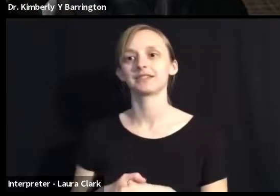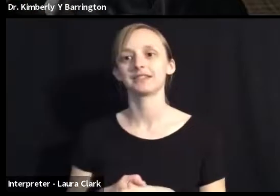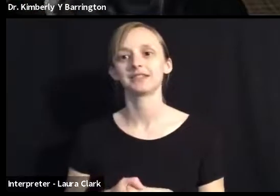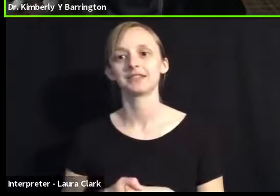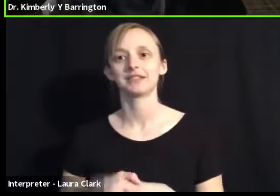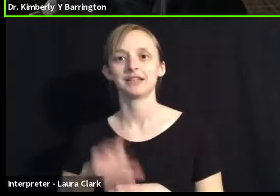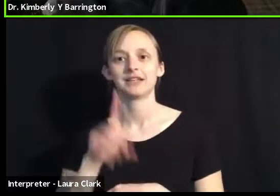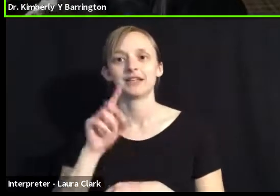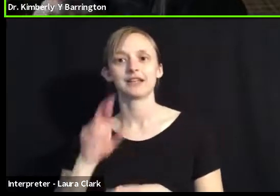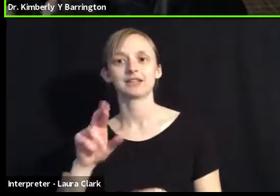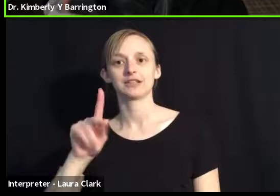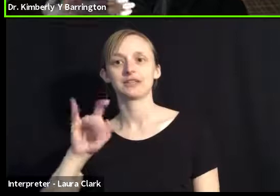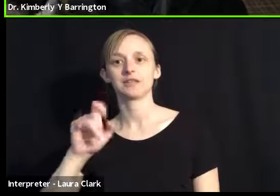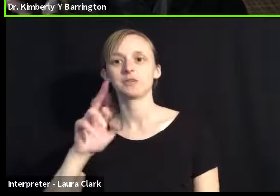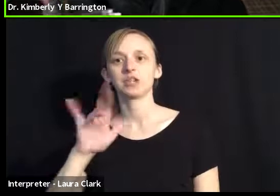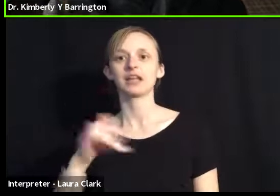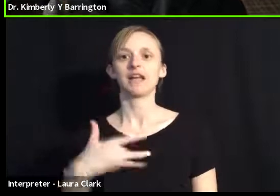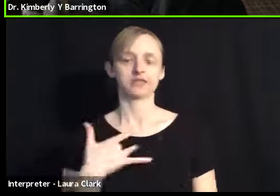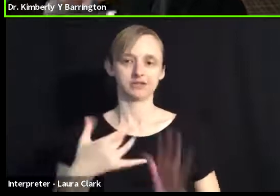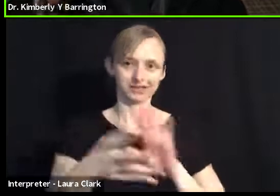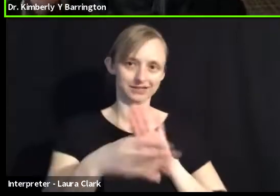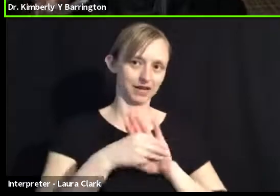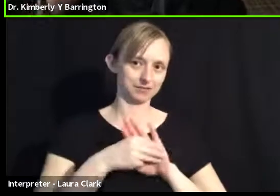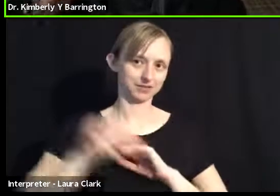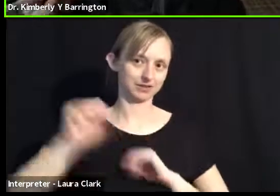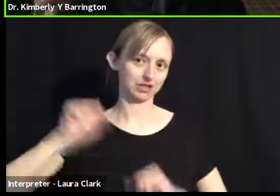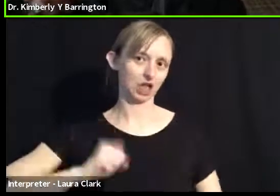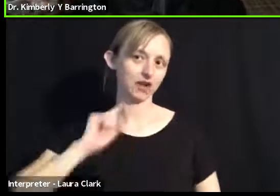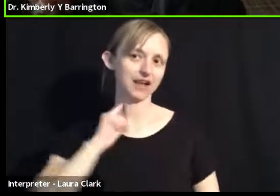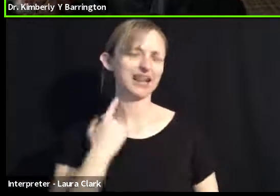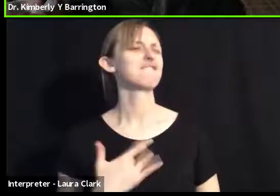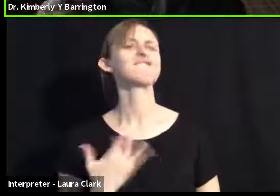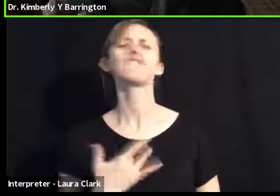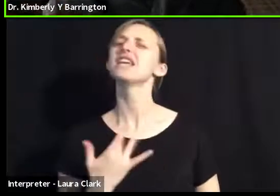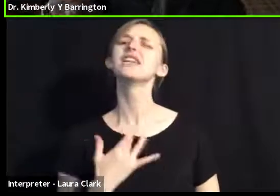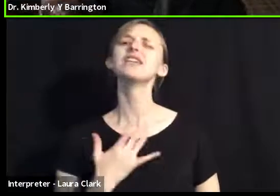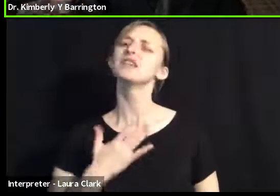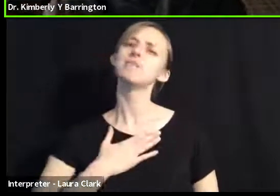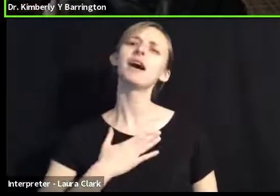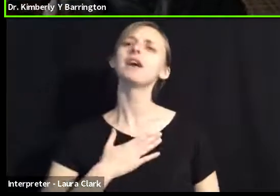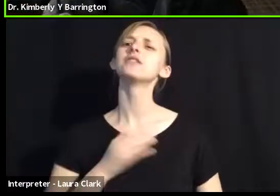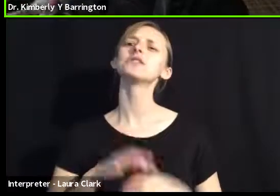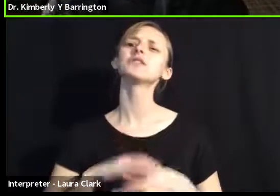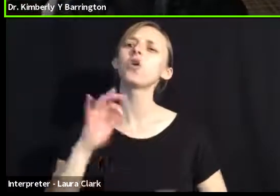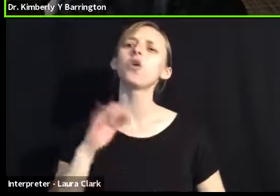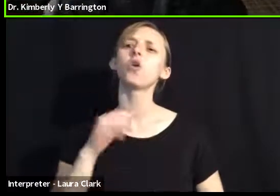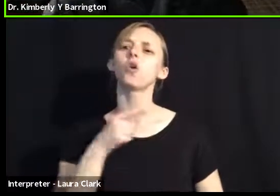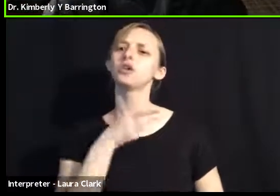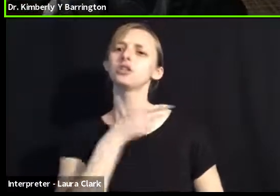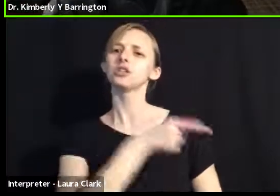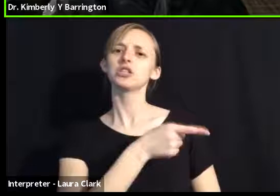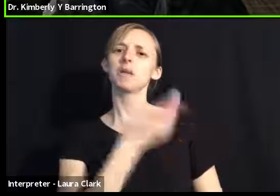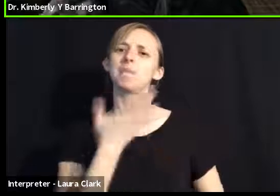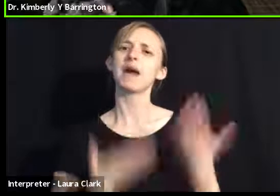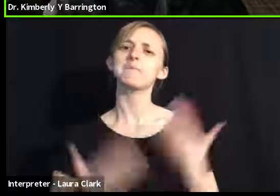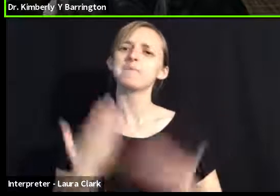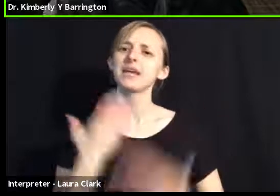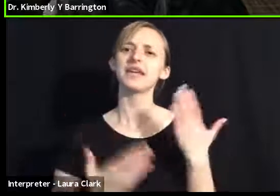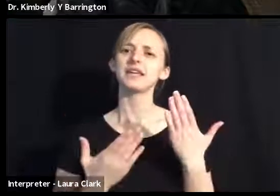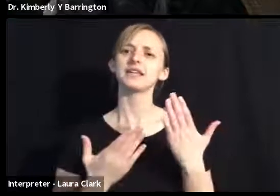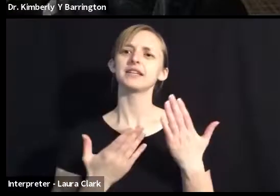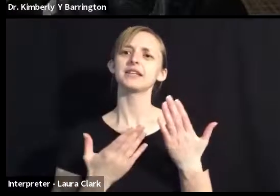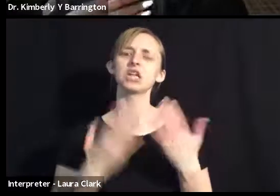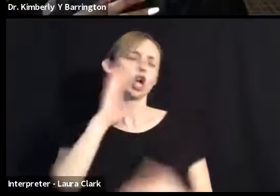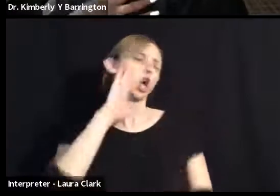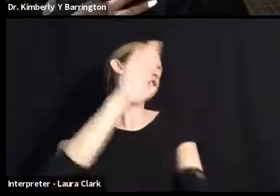I just feel down in my sanctified soul that she might be able to sing. Not oh sing.